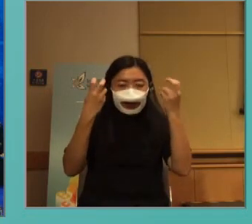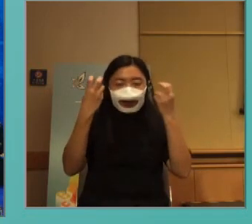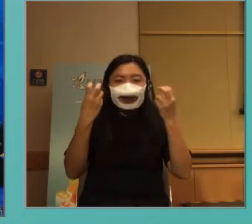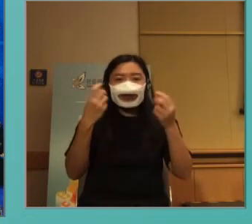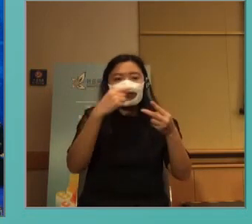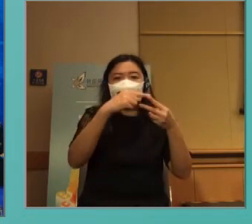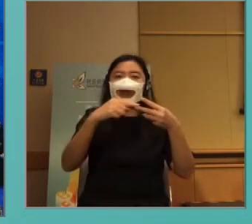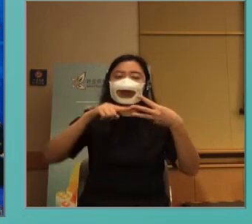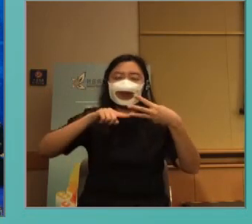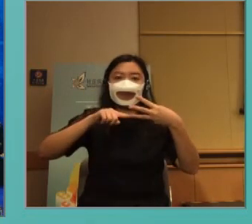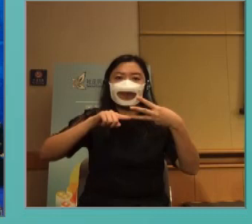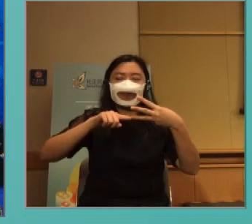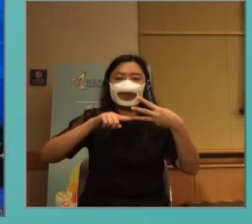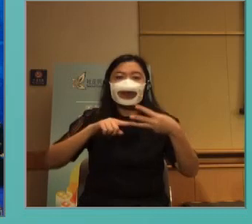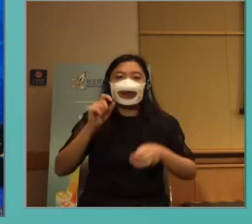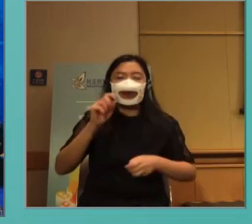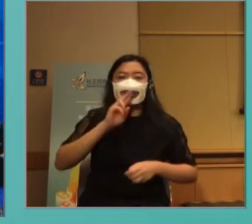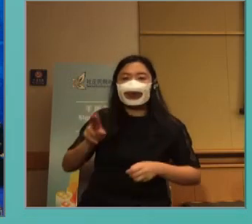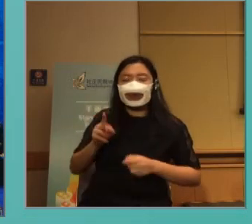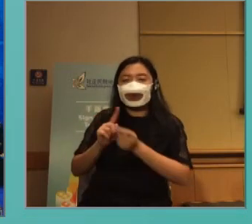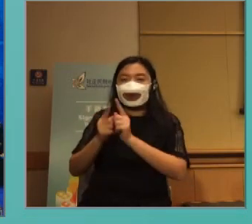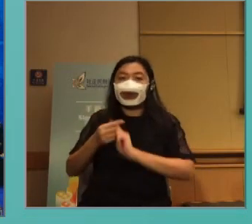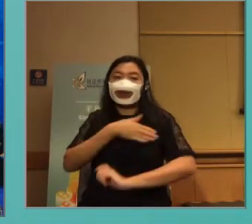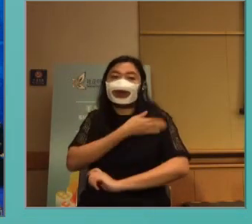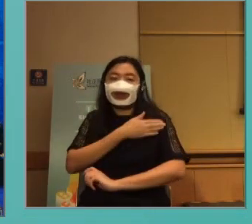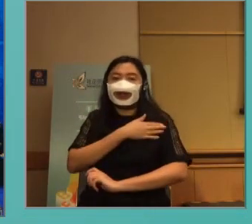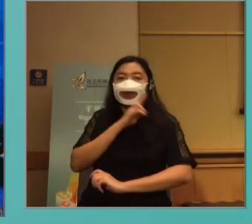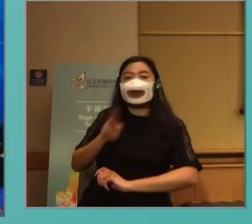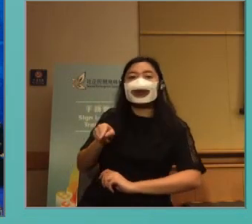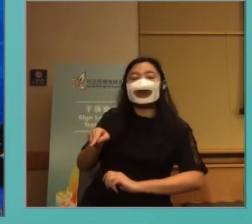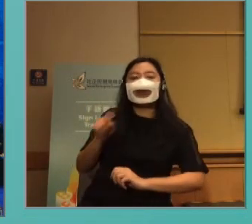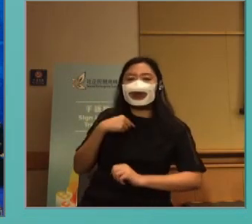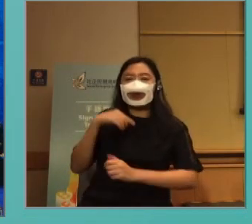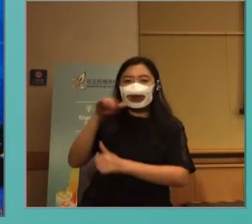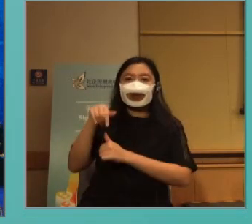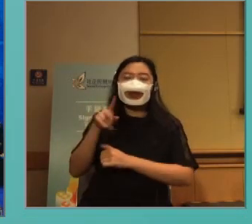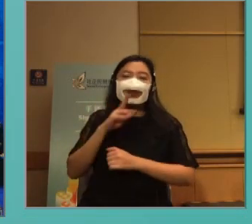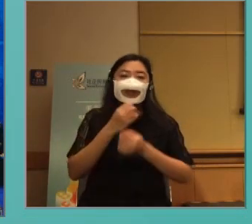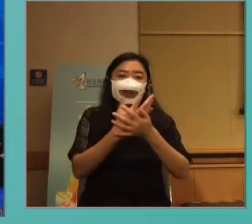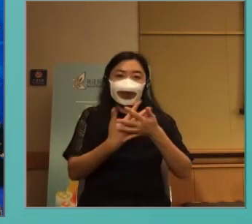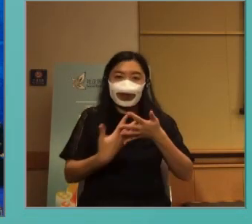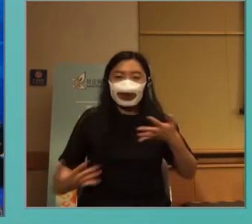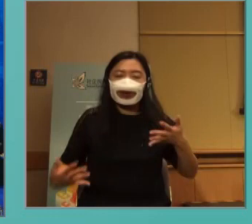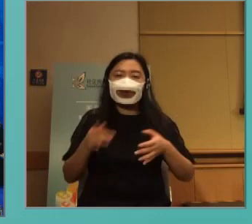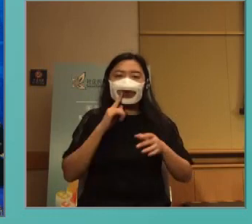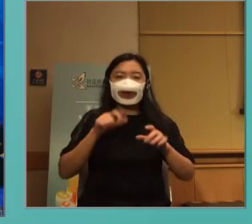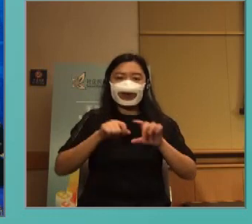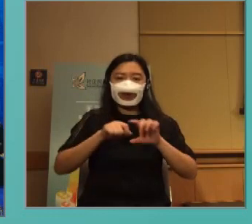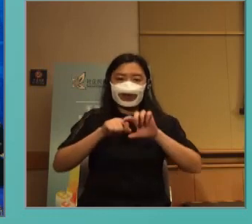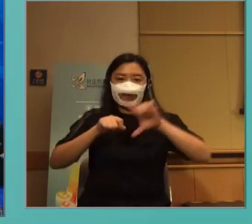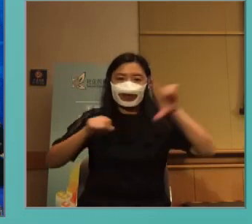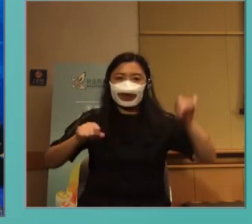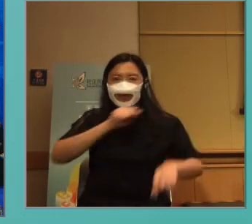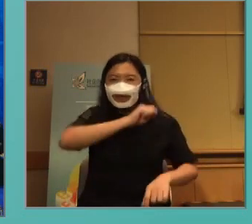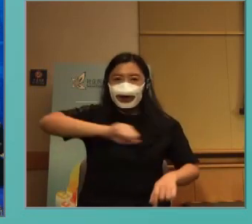It's kind of like if you want to play tennis, you need a tennis racket and you need balls, or like. So like if you want to mess with